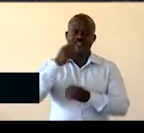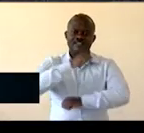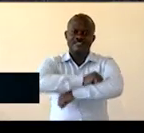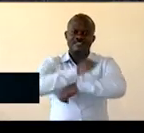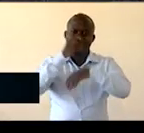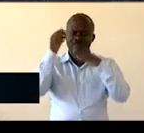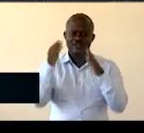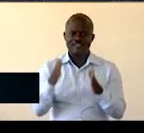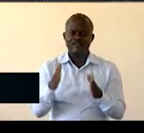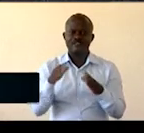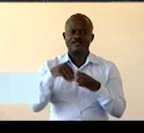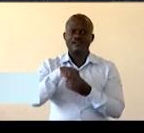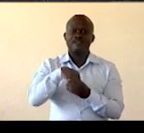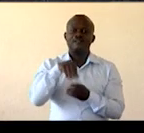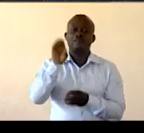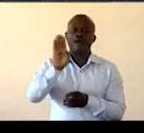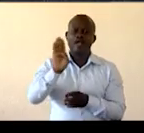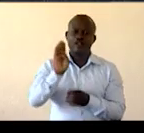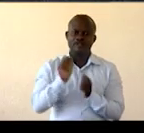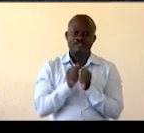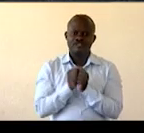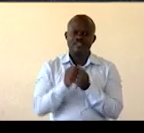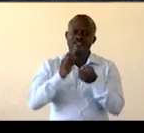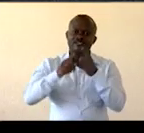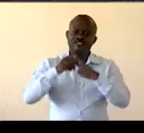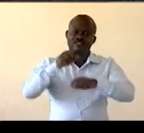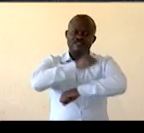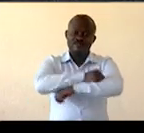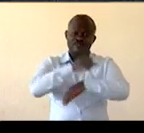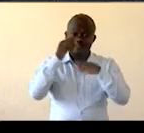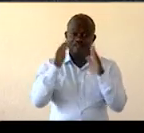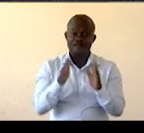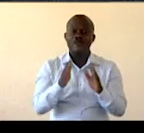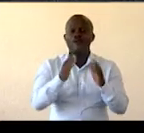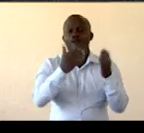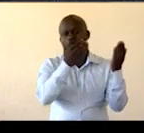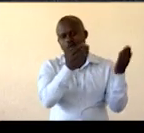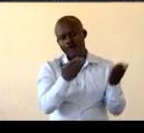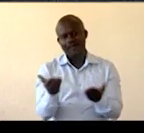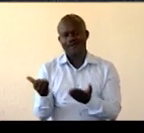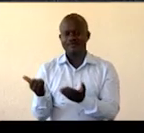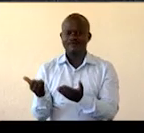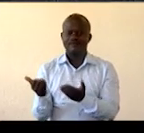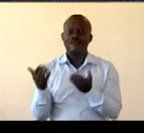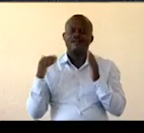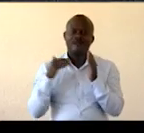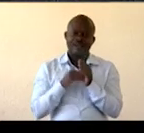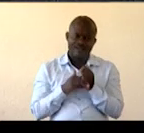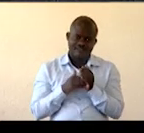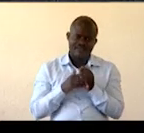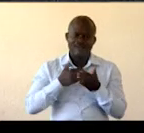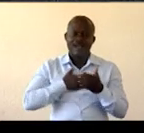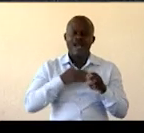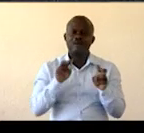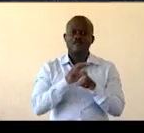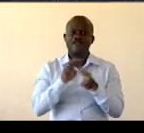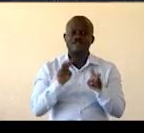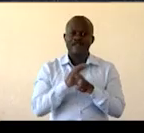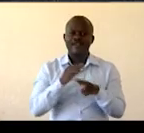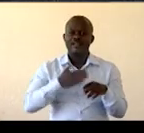students in biology. Dear students, you're welcome and I'm very happy to be with